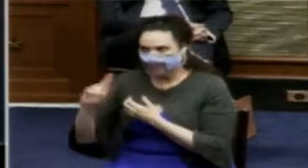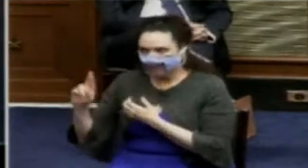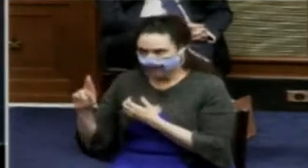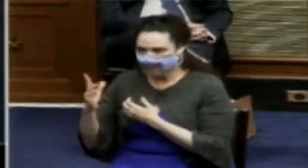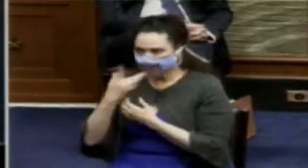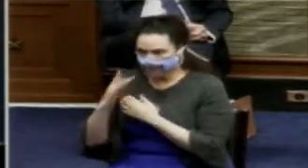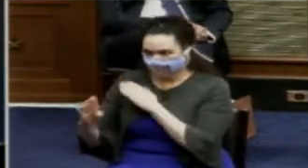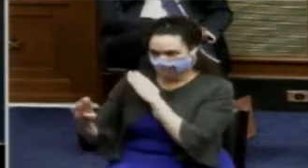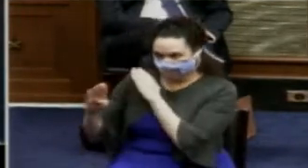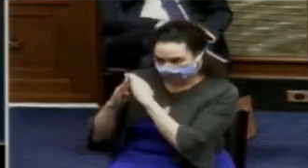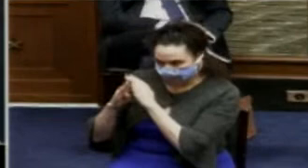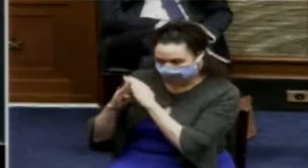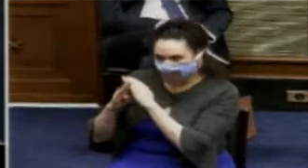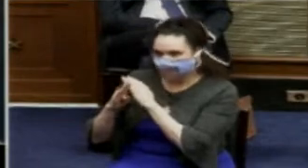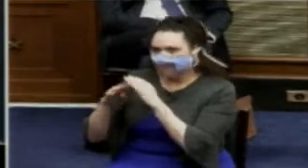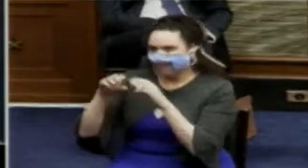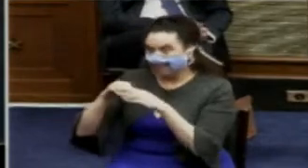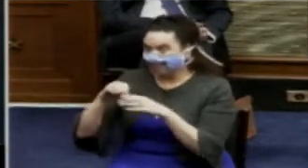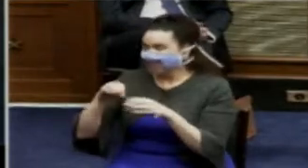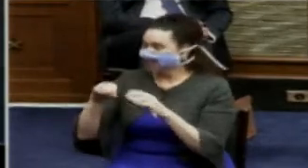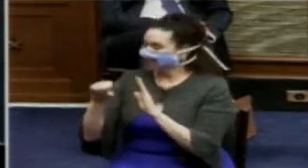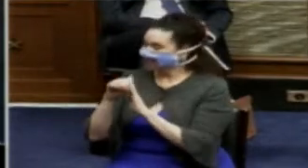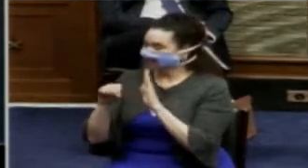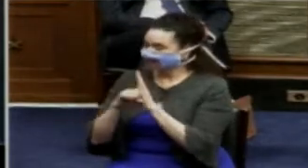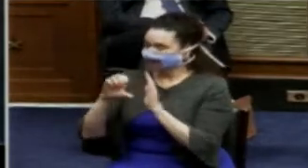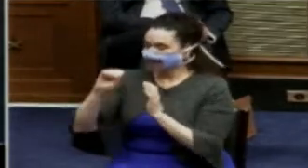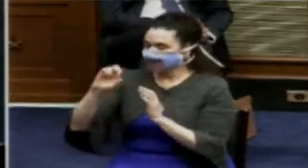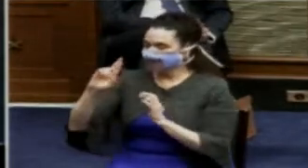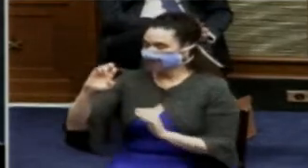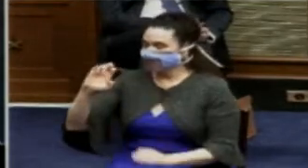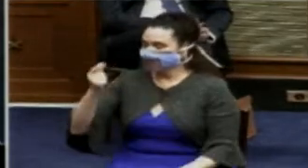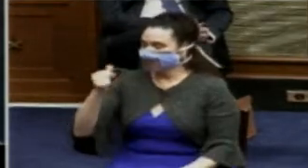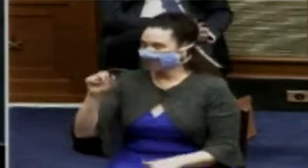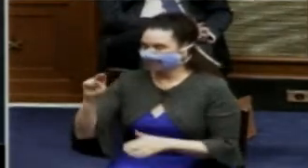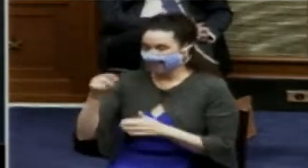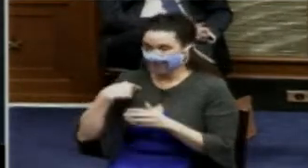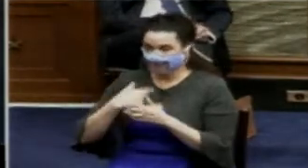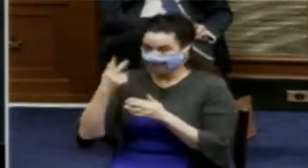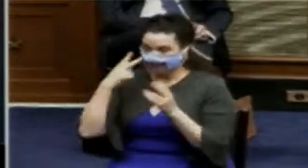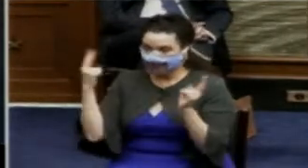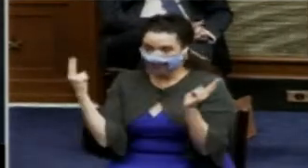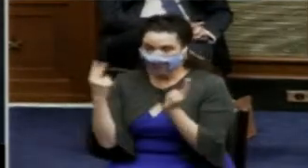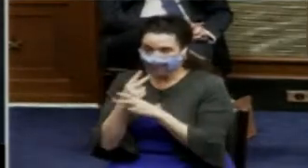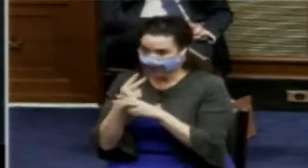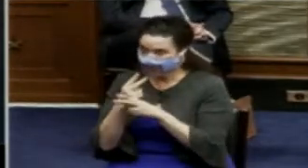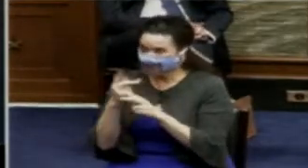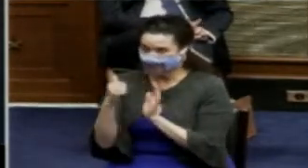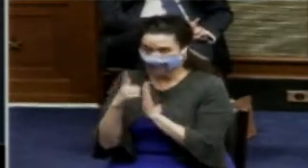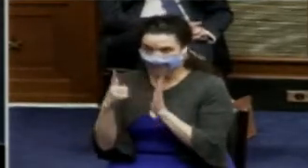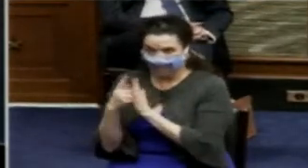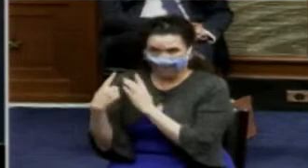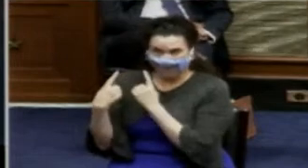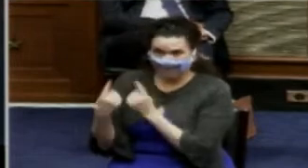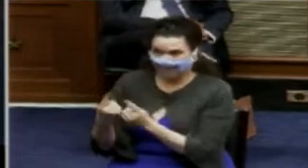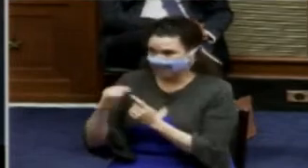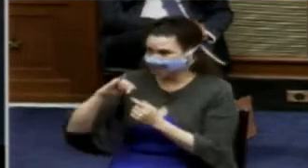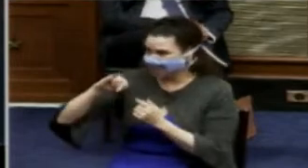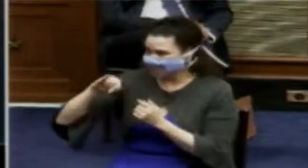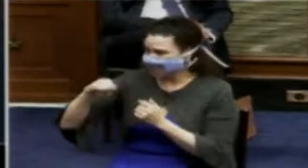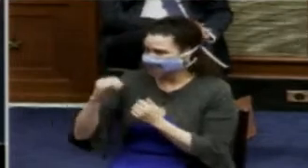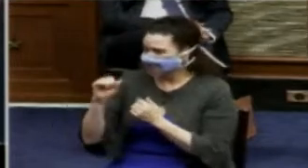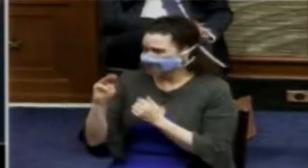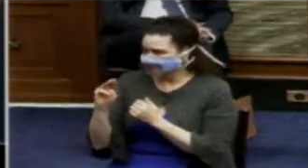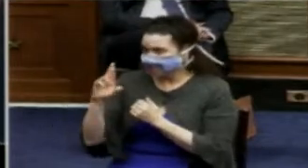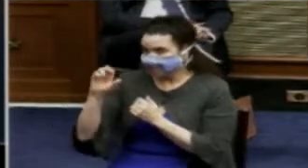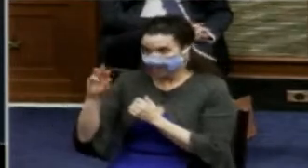we have seen some of the most repugnant bills since Jim Crow to do just that, restrict the